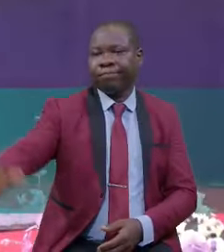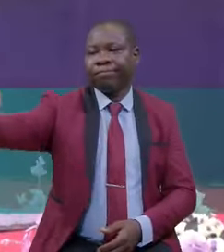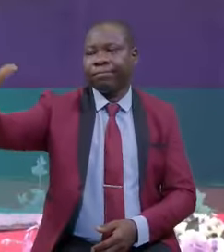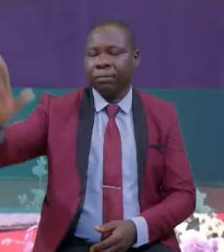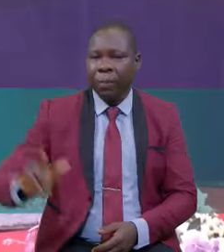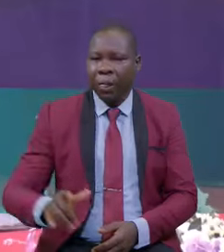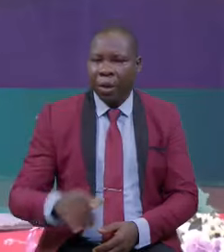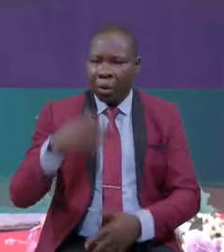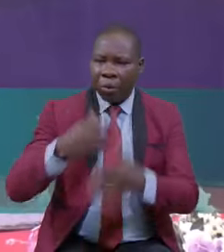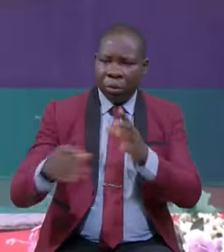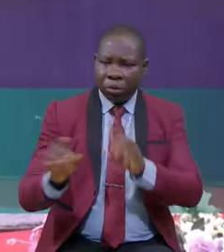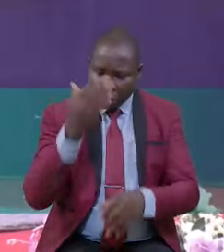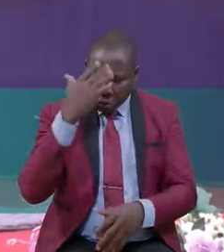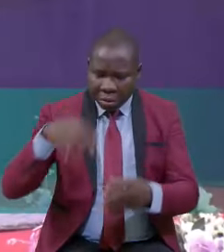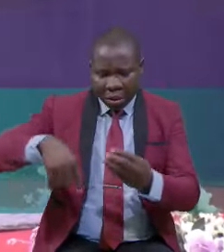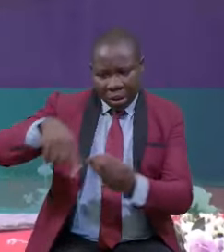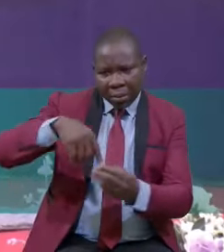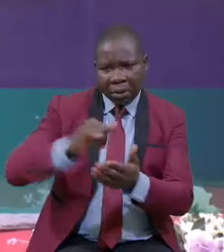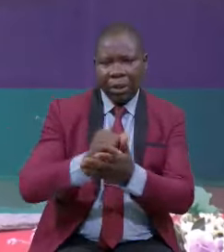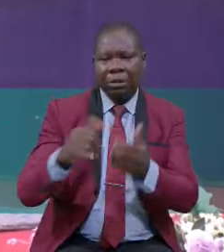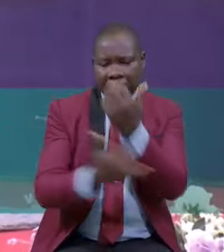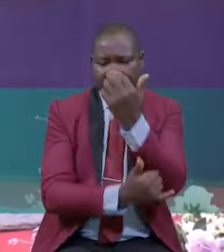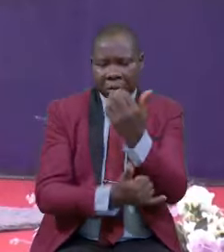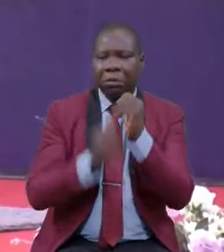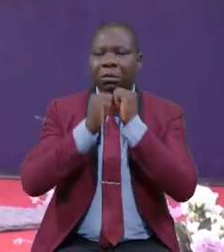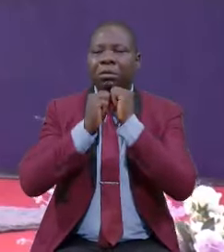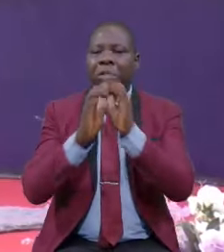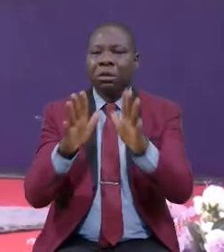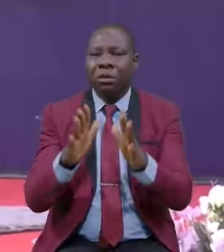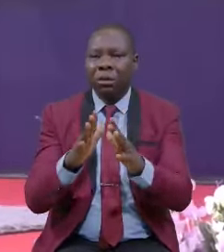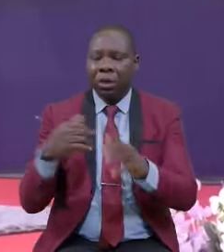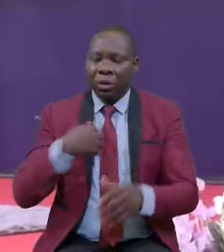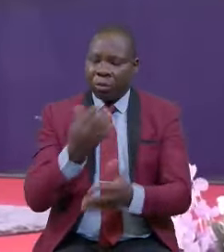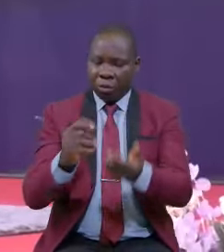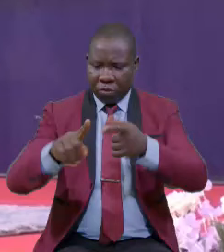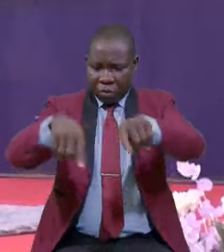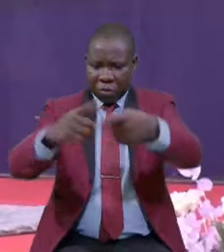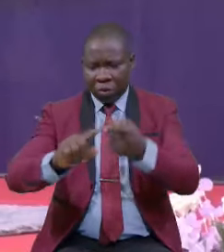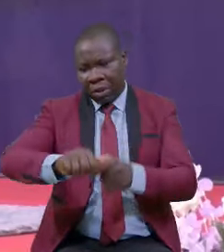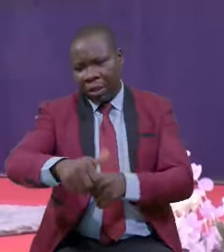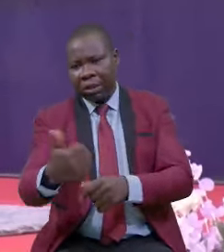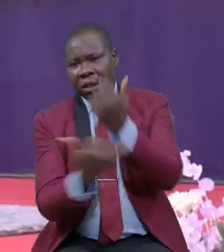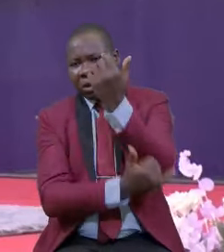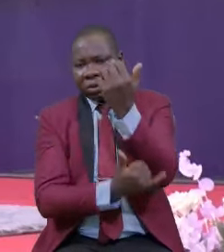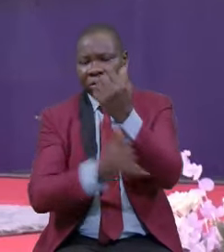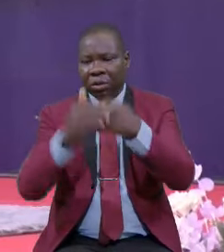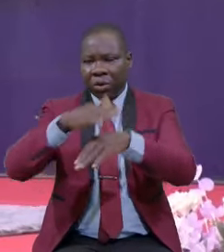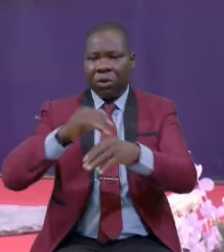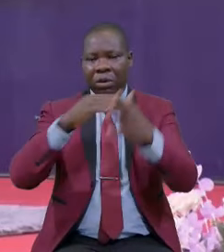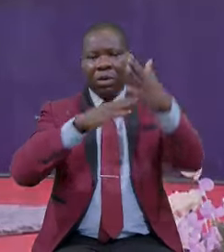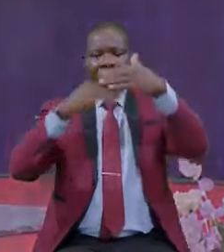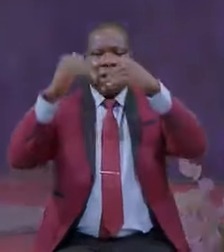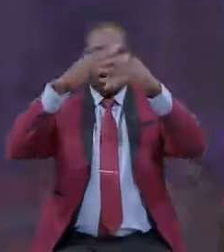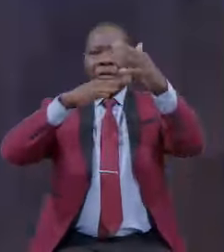that country? Nothing. Now, we're going to another country. That country is called heaven. In my Father's house are many